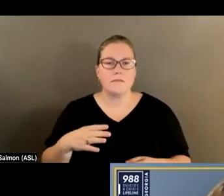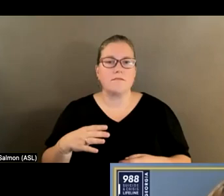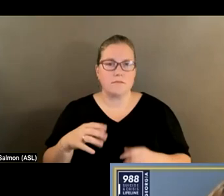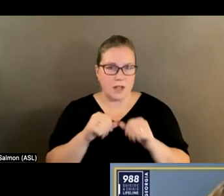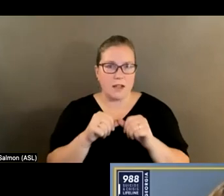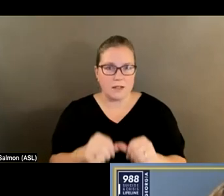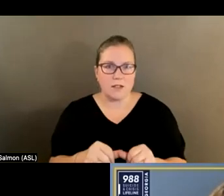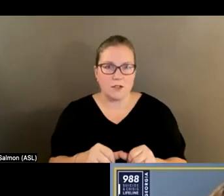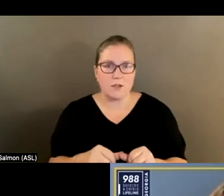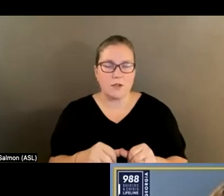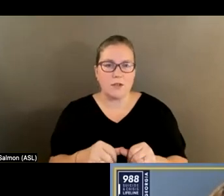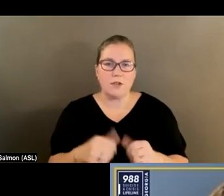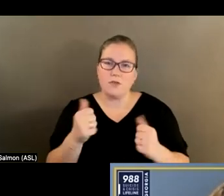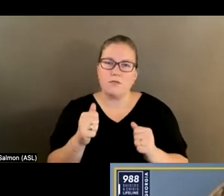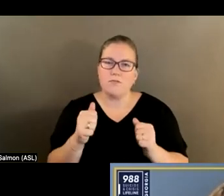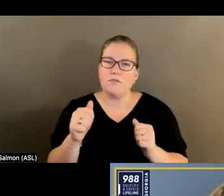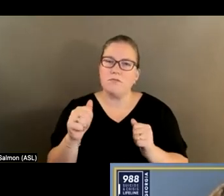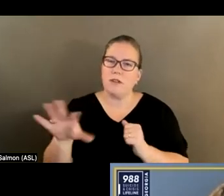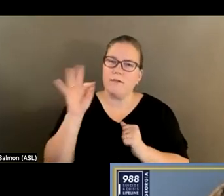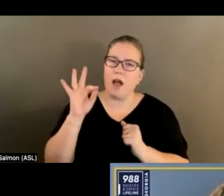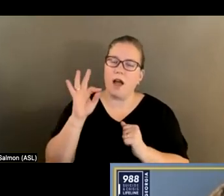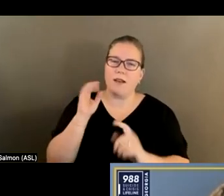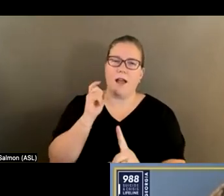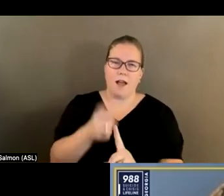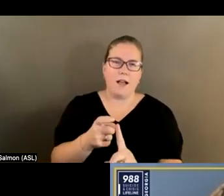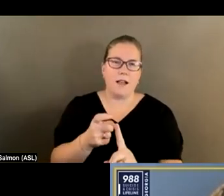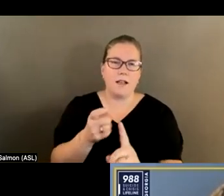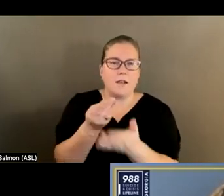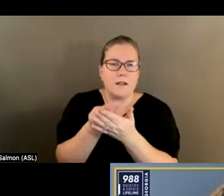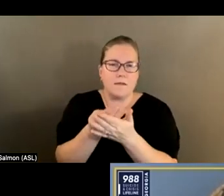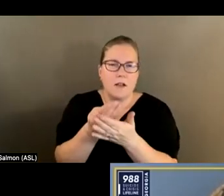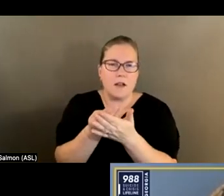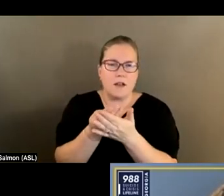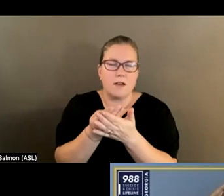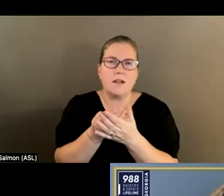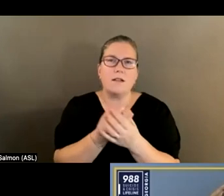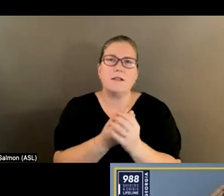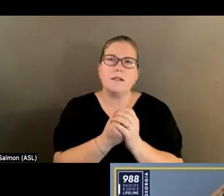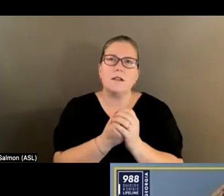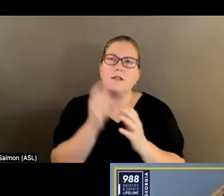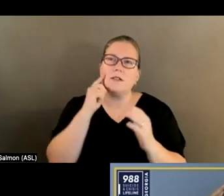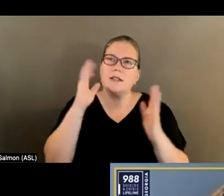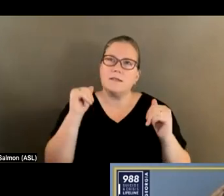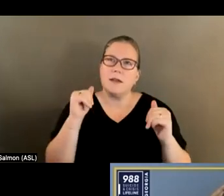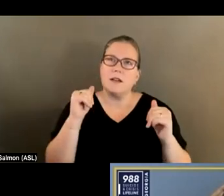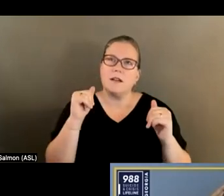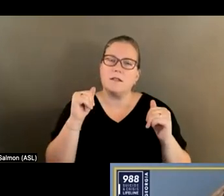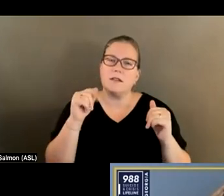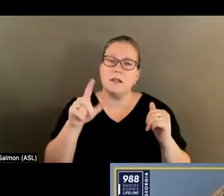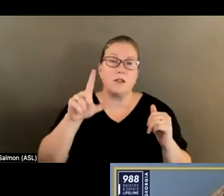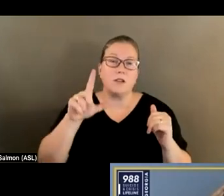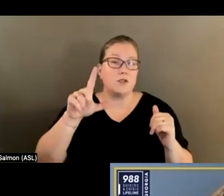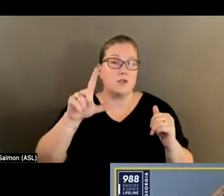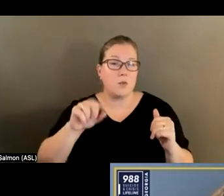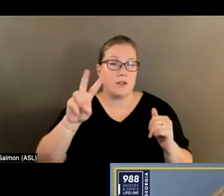continued to identify funds, and there is expected in calendar year